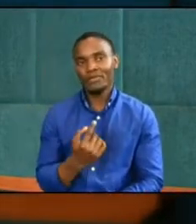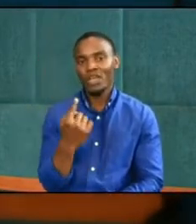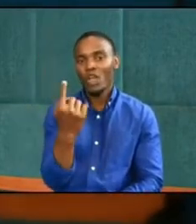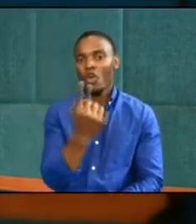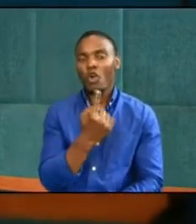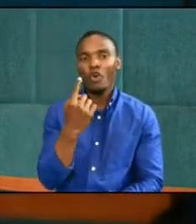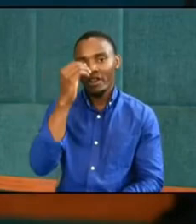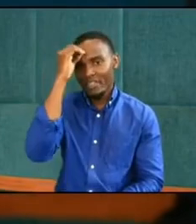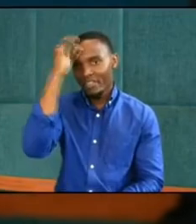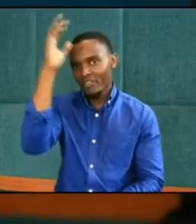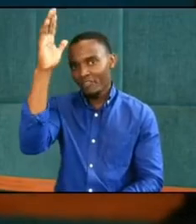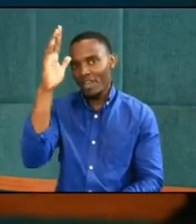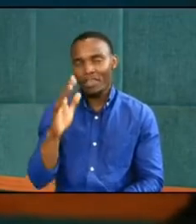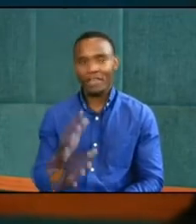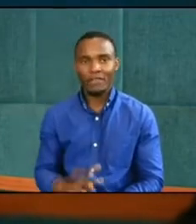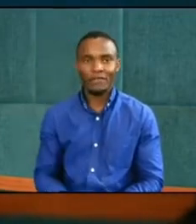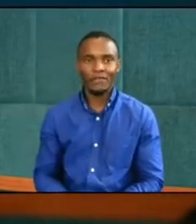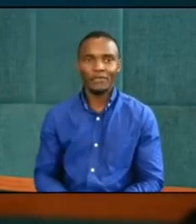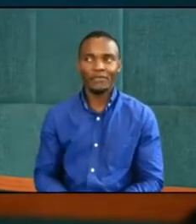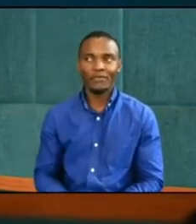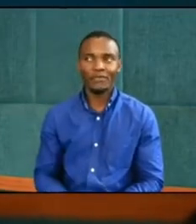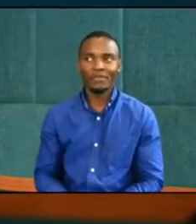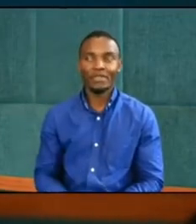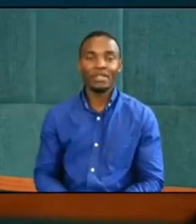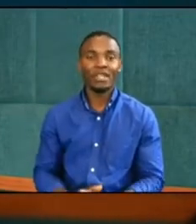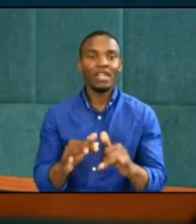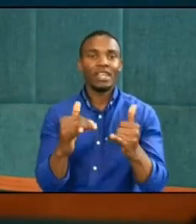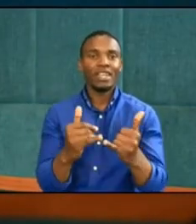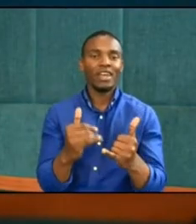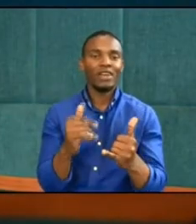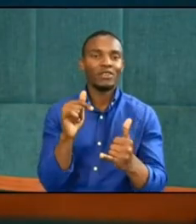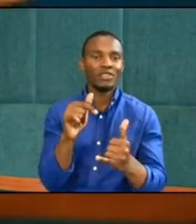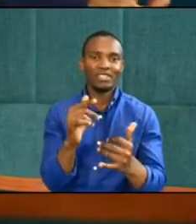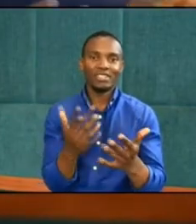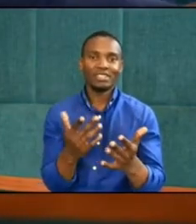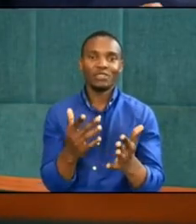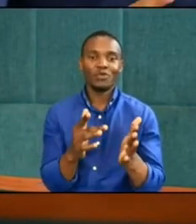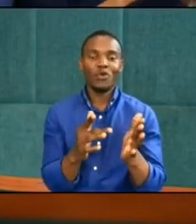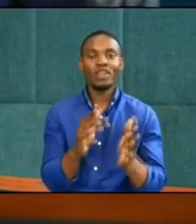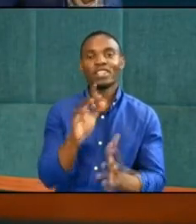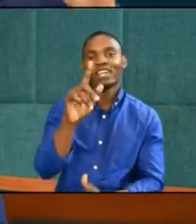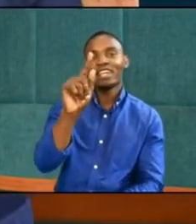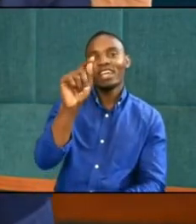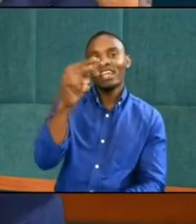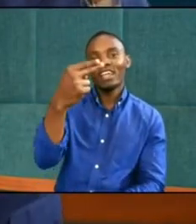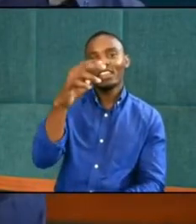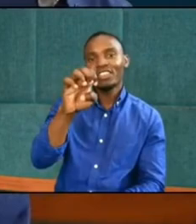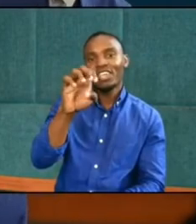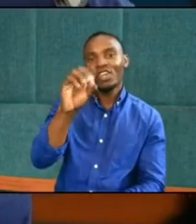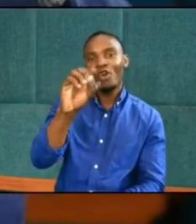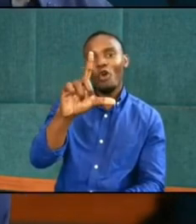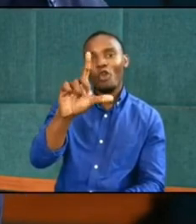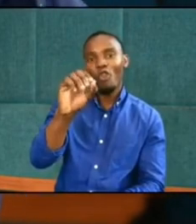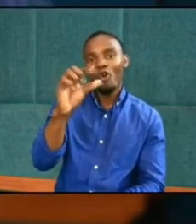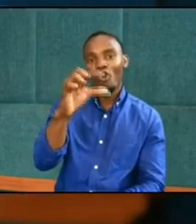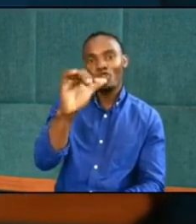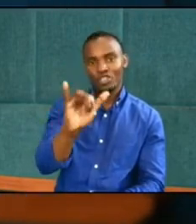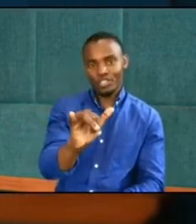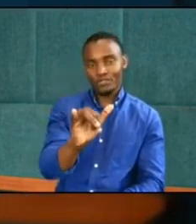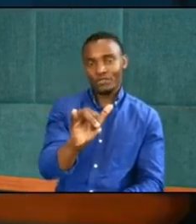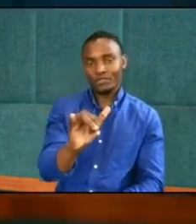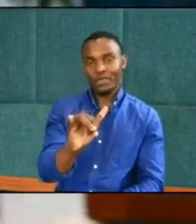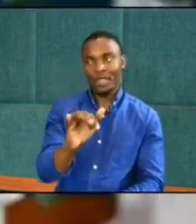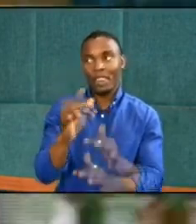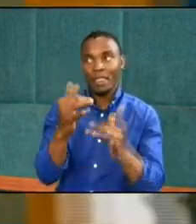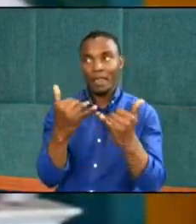only the Father. Hang on, hang on. Here's a piece of theology. Here's a piece of theology. Hey, I'm going to deviate from my sermon. Here's a piece of theology. So, so,